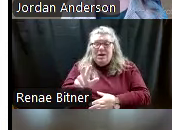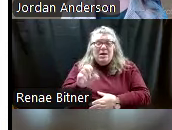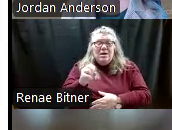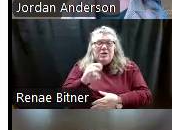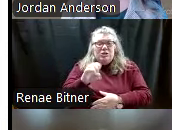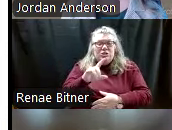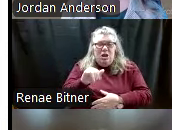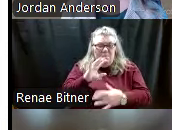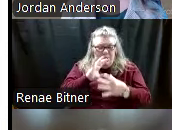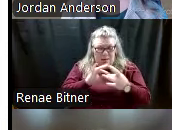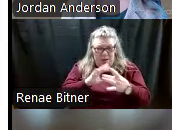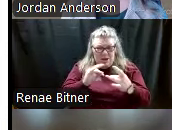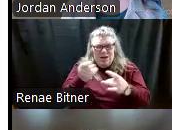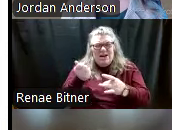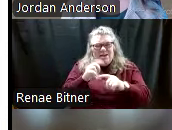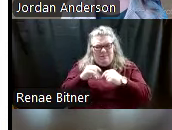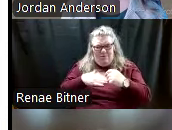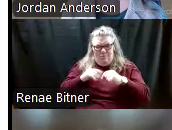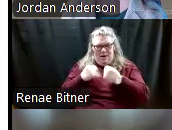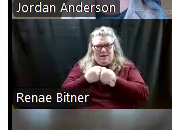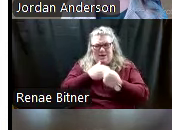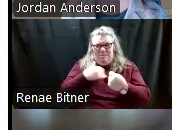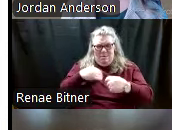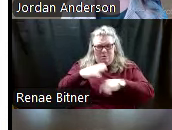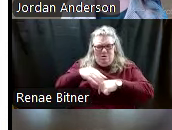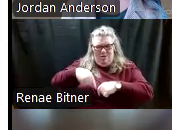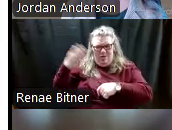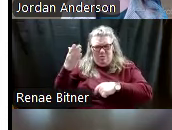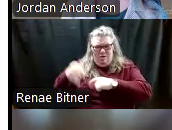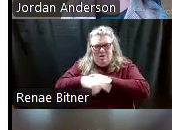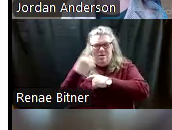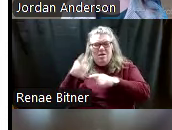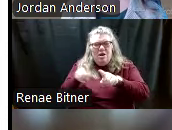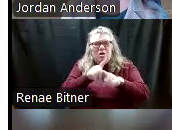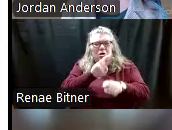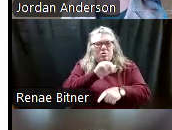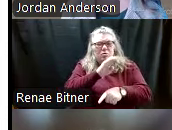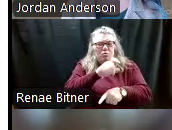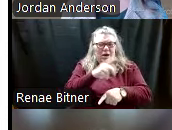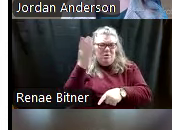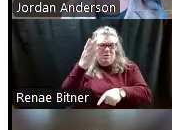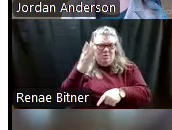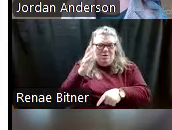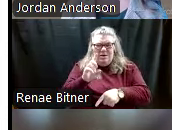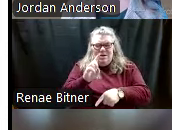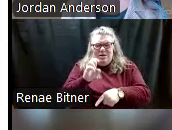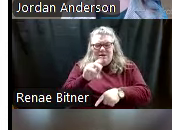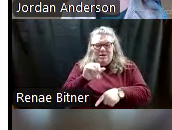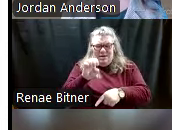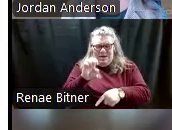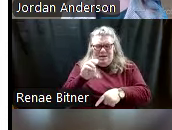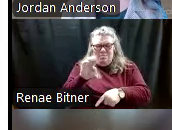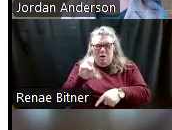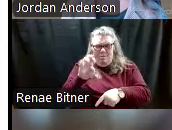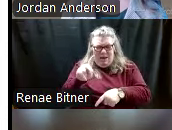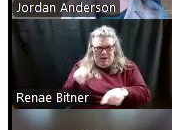and several of my team members are on here, and along with Rachel's presentation, Denise Marbach is on somewhere too,